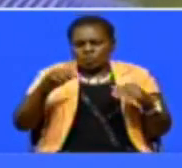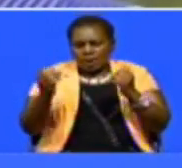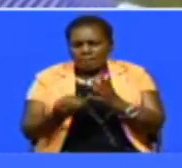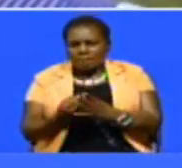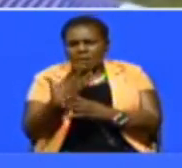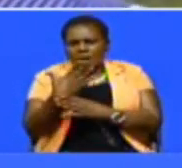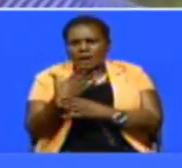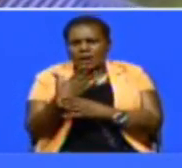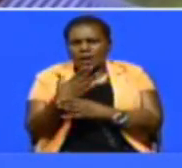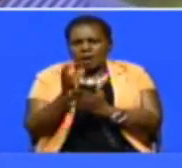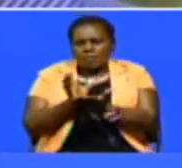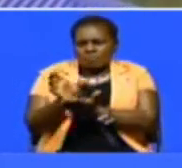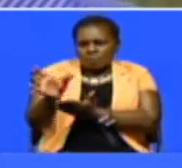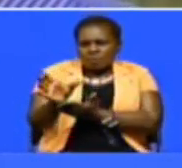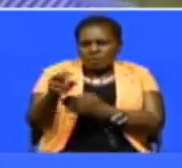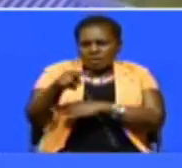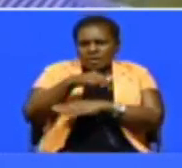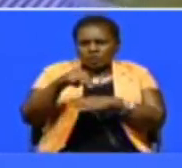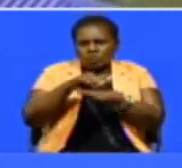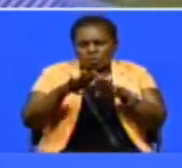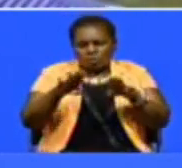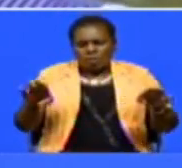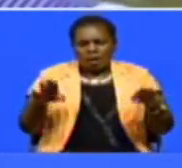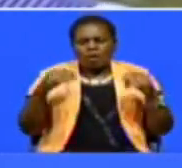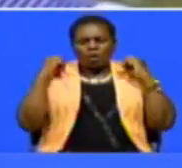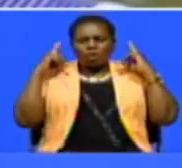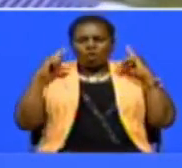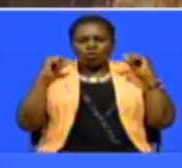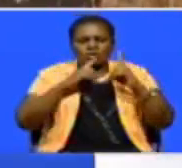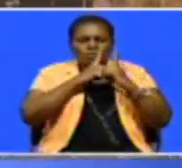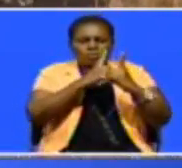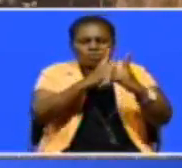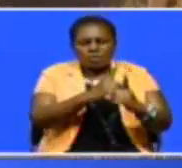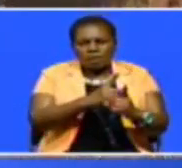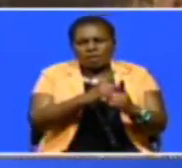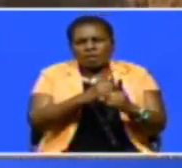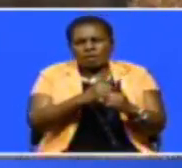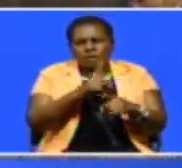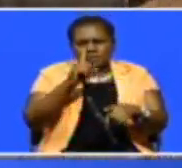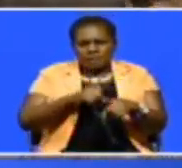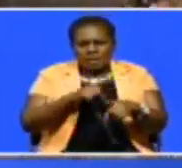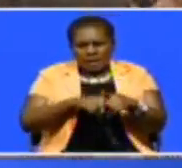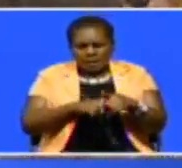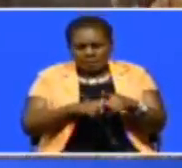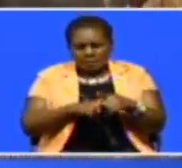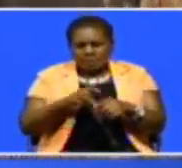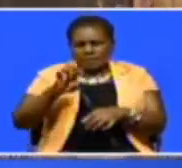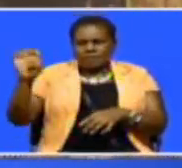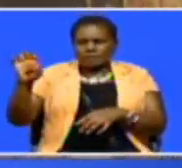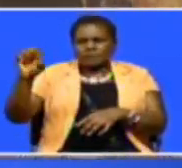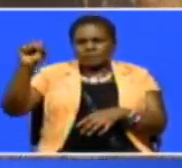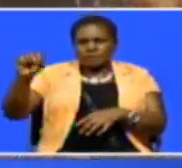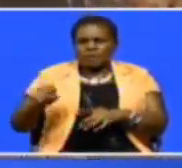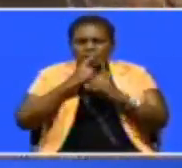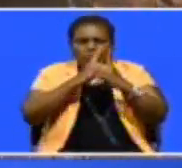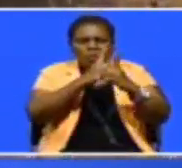the rangers funds for every national park that hosts rhinos. When early settlers came to eastern and southern Africa,